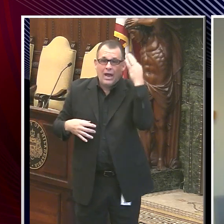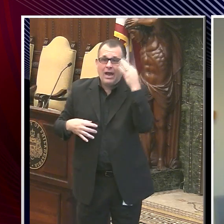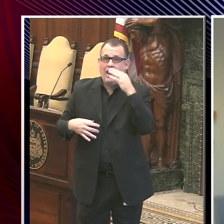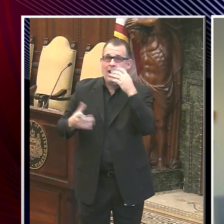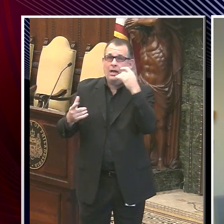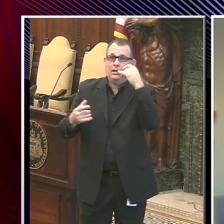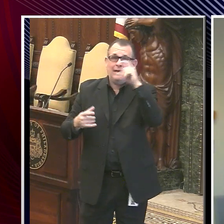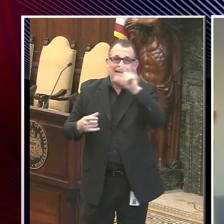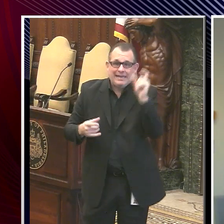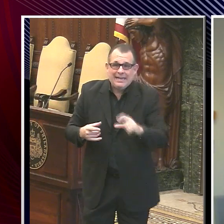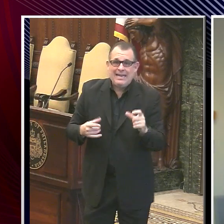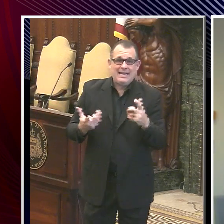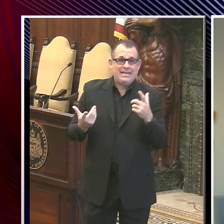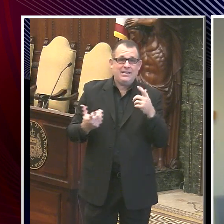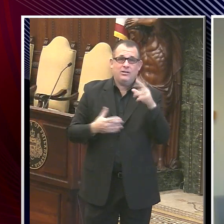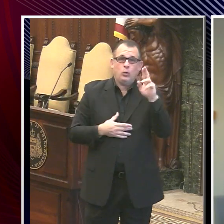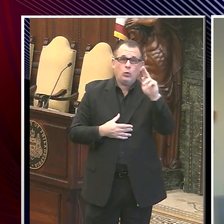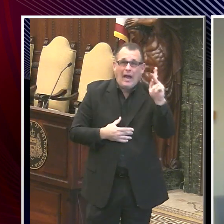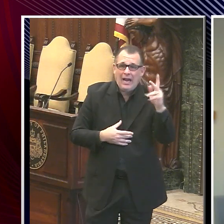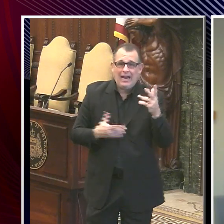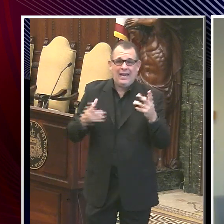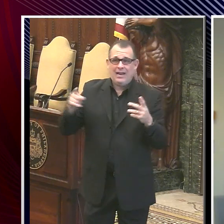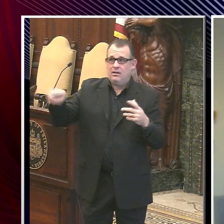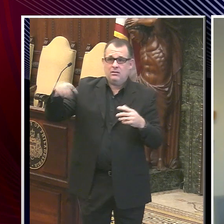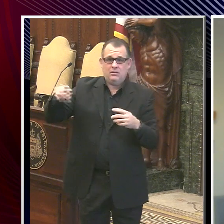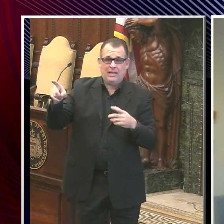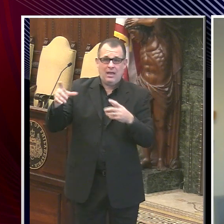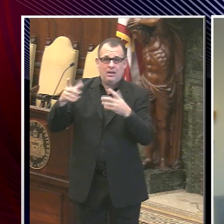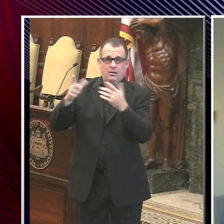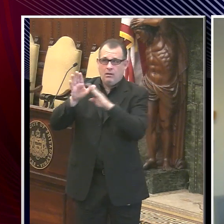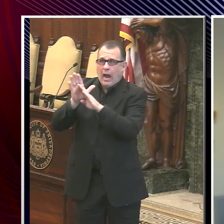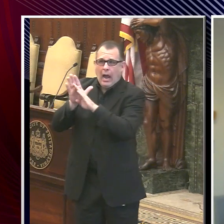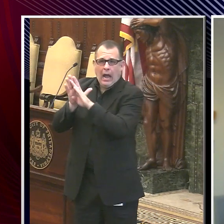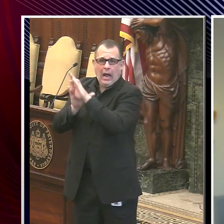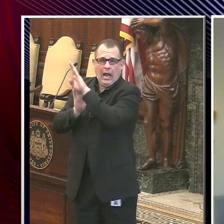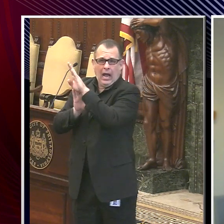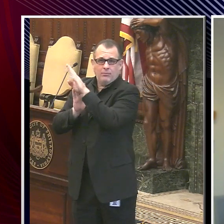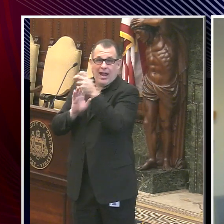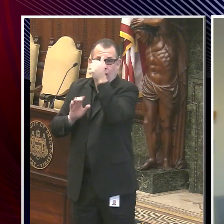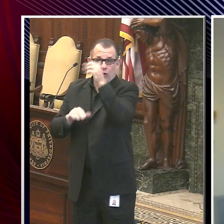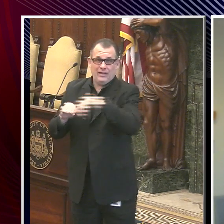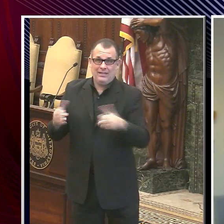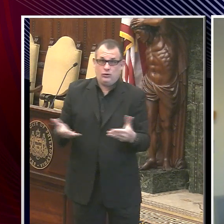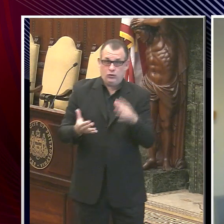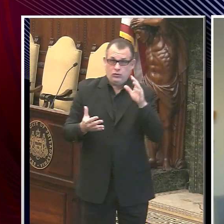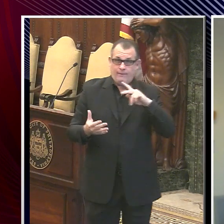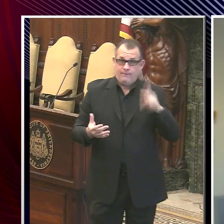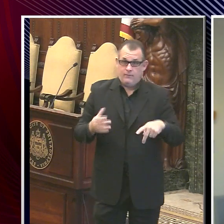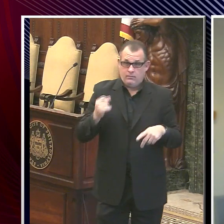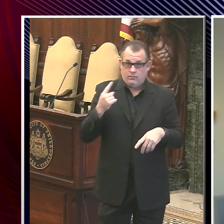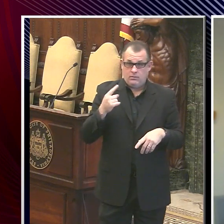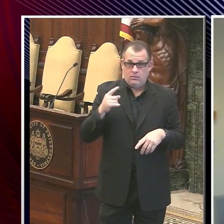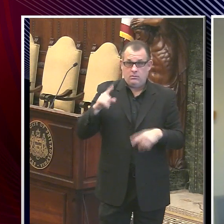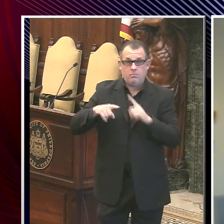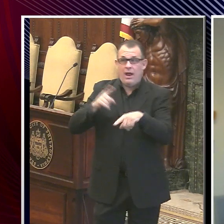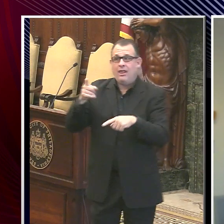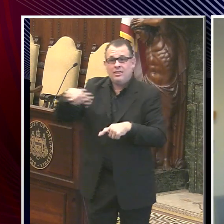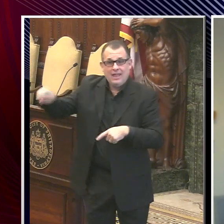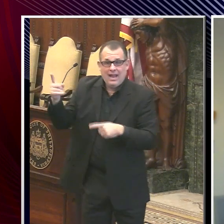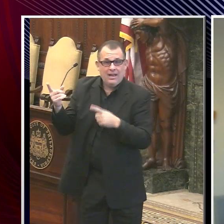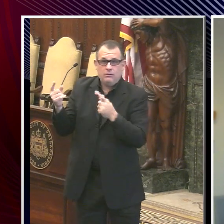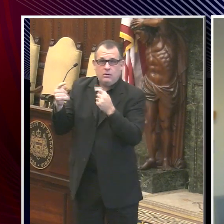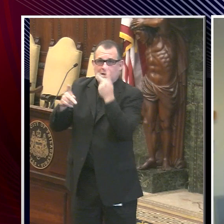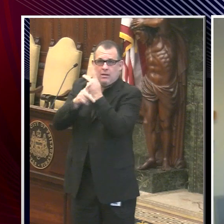United Kingdom all had case rates that were rapidly rising, actually higher than they are in the United States. After some delay, they put in place a